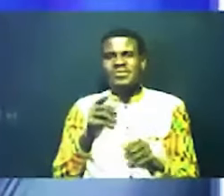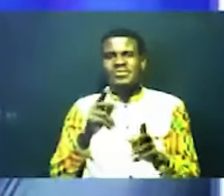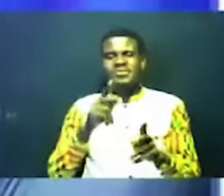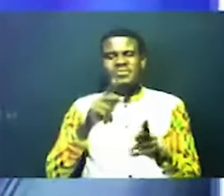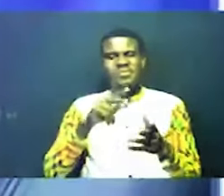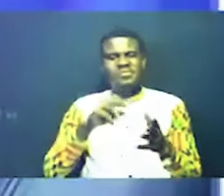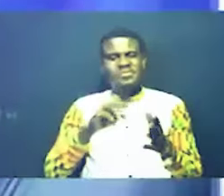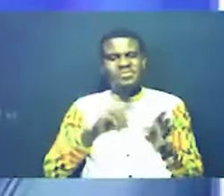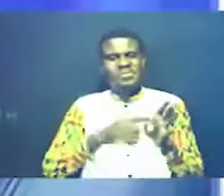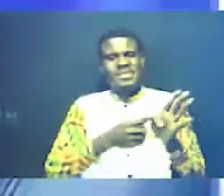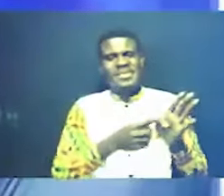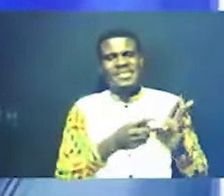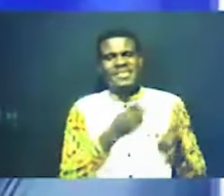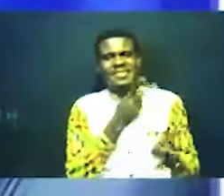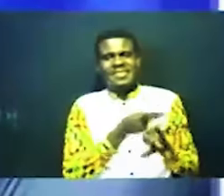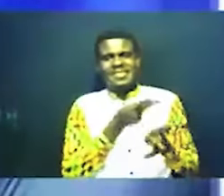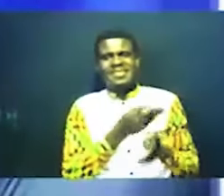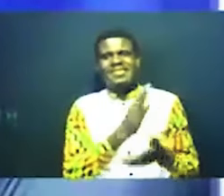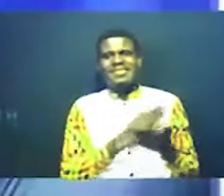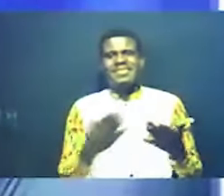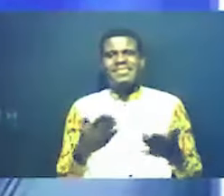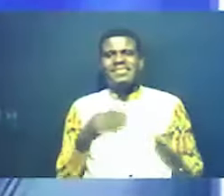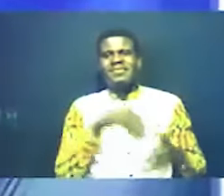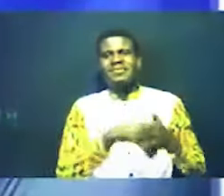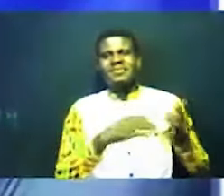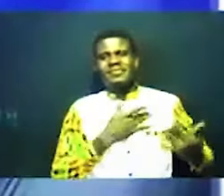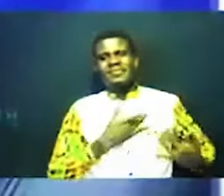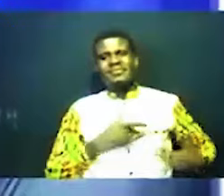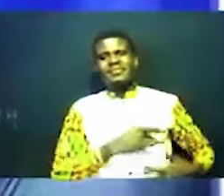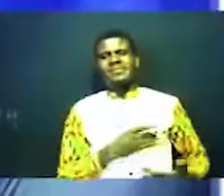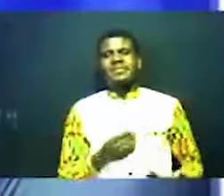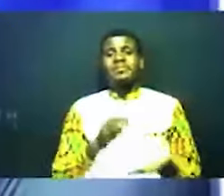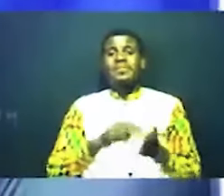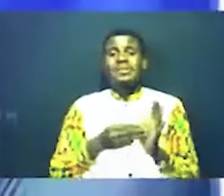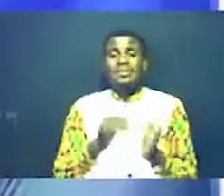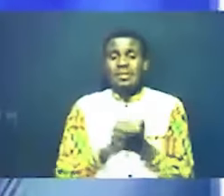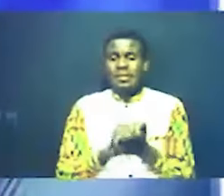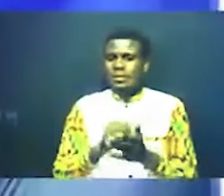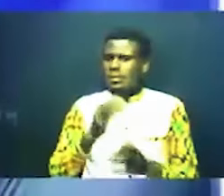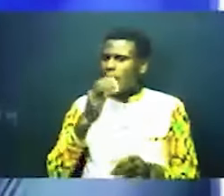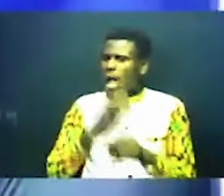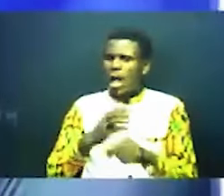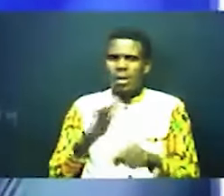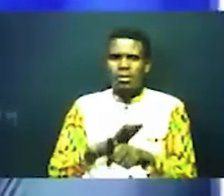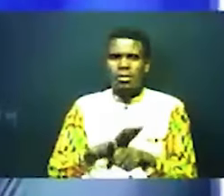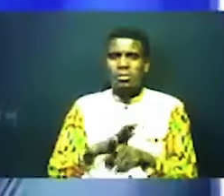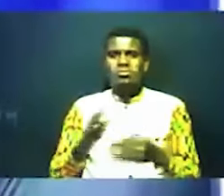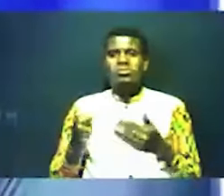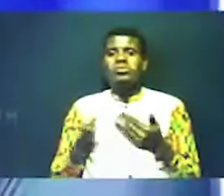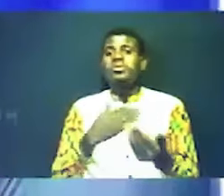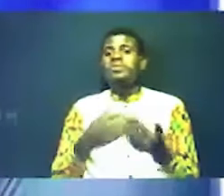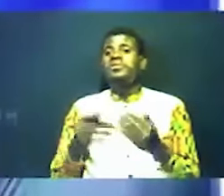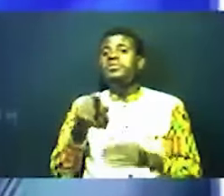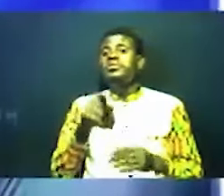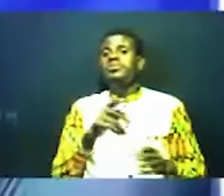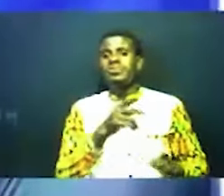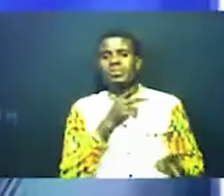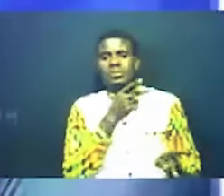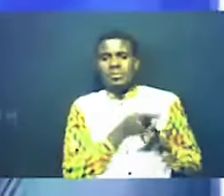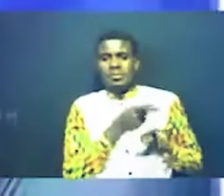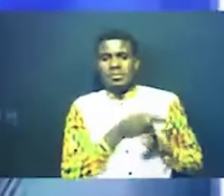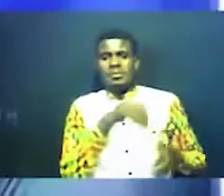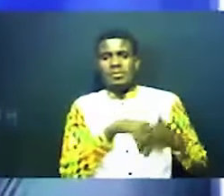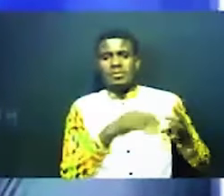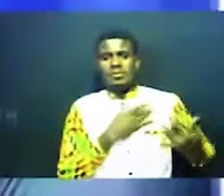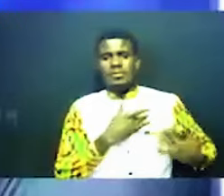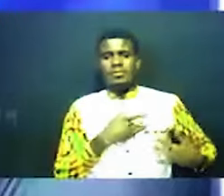he says, guard your heart. What that means is that be careful what you draw. or store into the hands. Now, what do